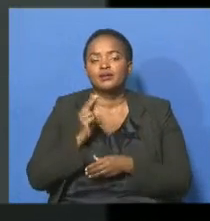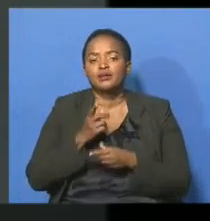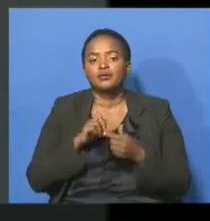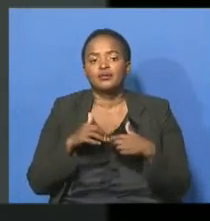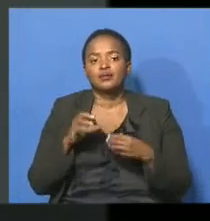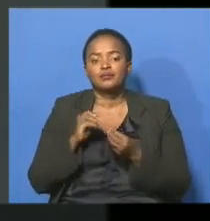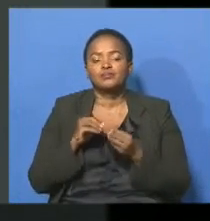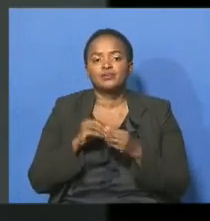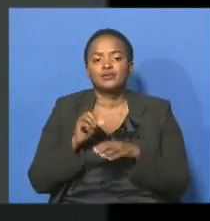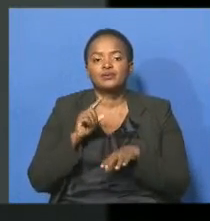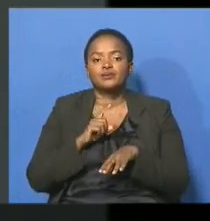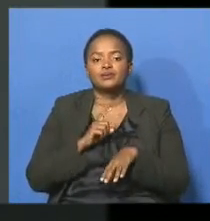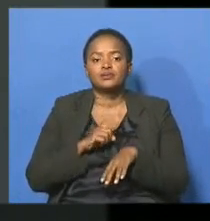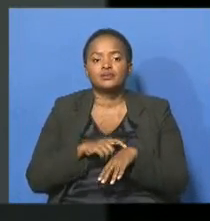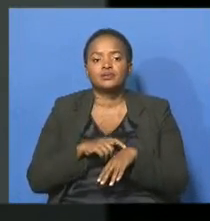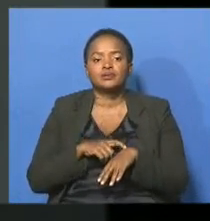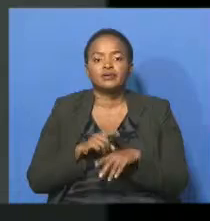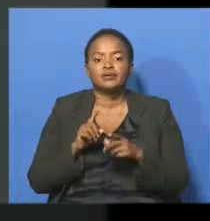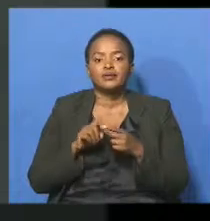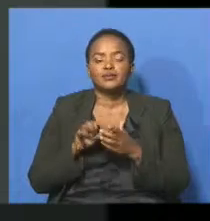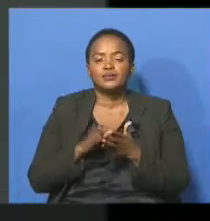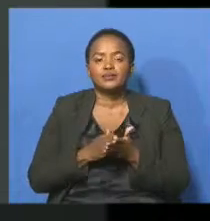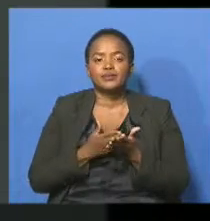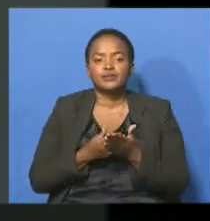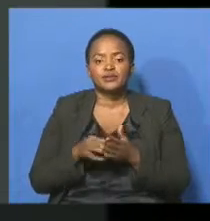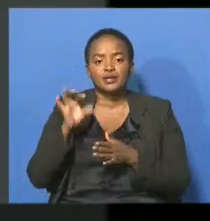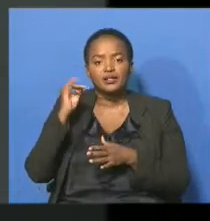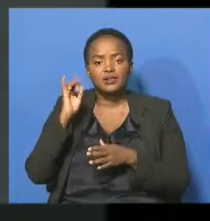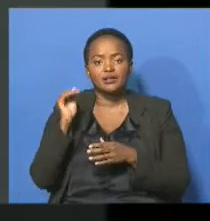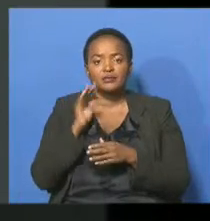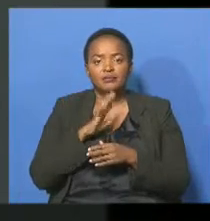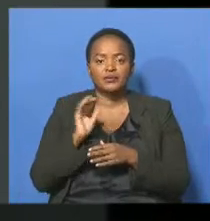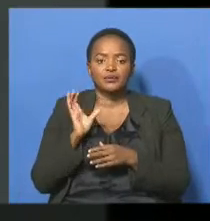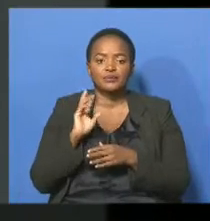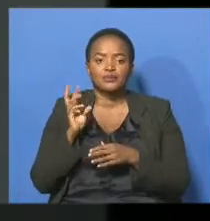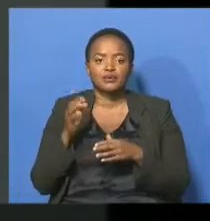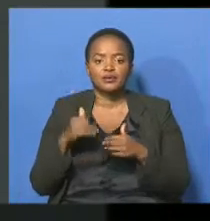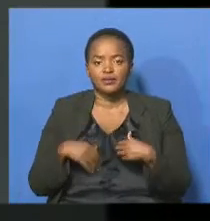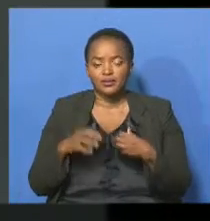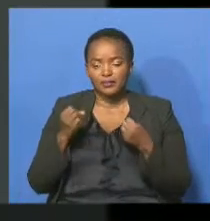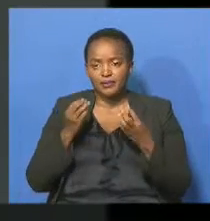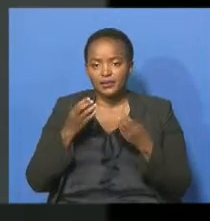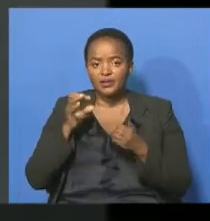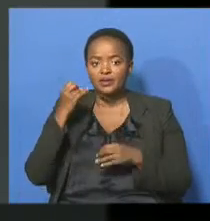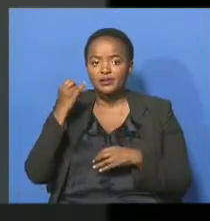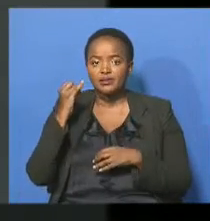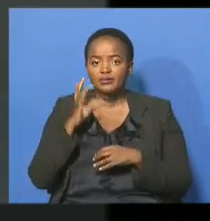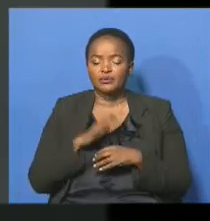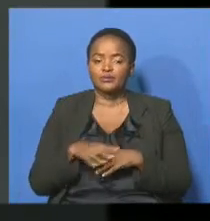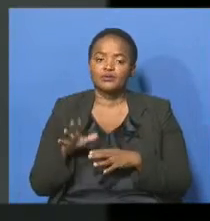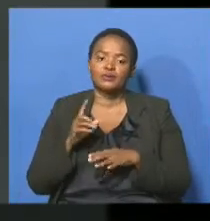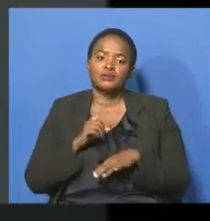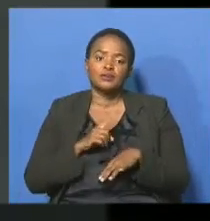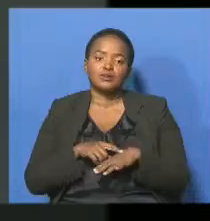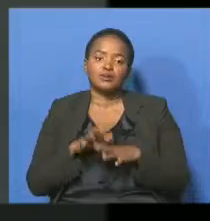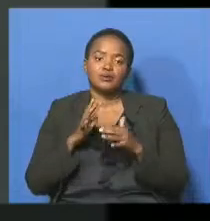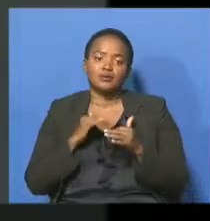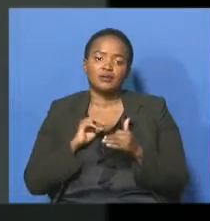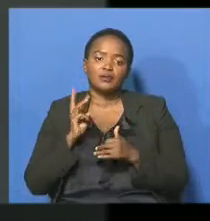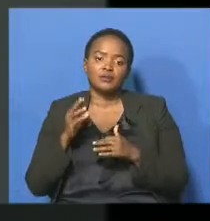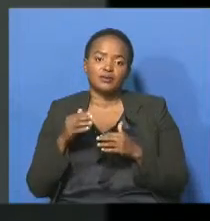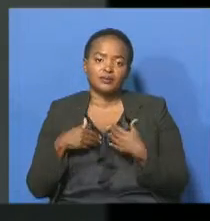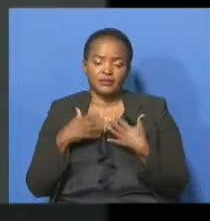le more time gore le kgone go akgela ka dikgang ke a bona gore le di tshotse mme mo nakong e re ta